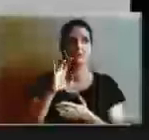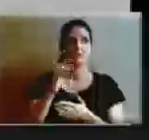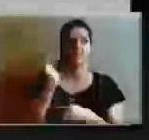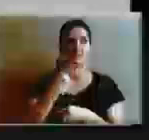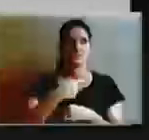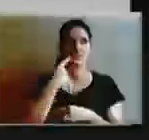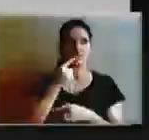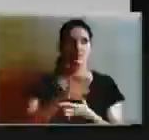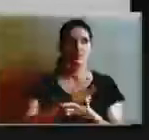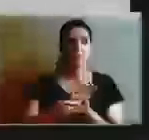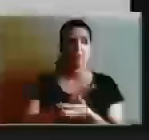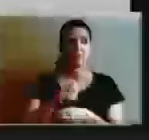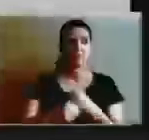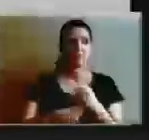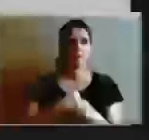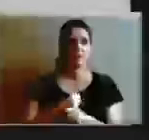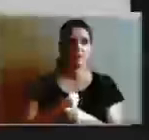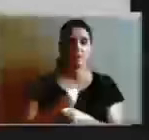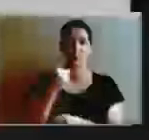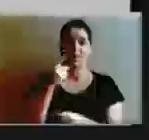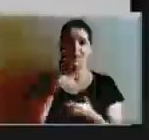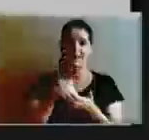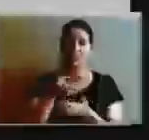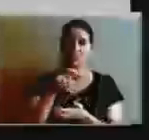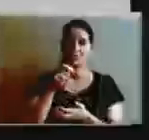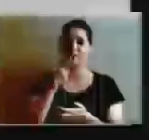That's 1,225 hours and